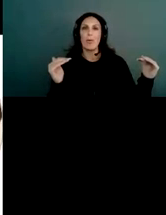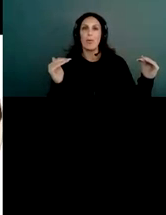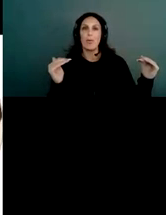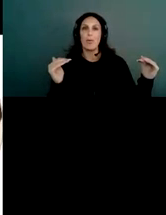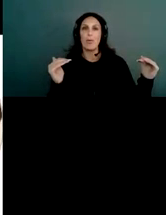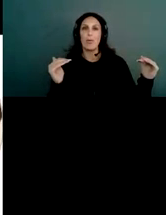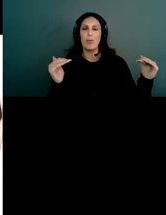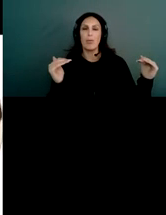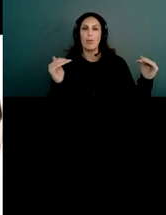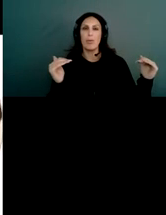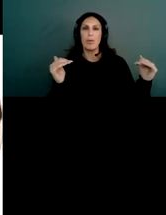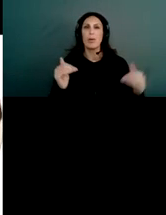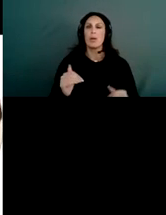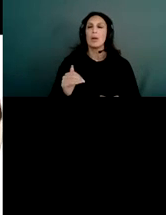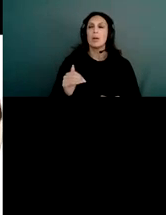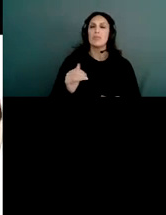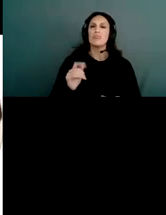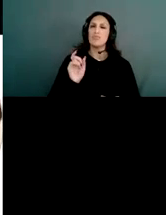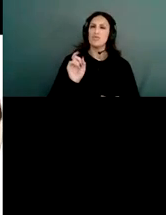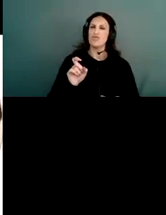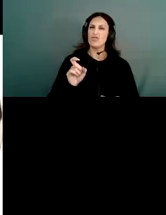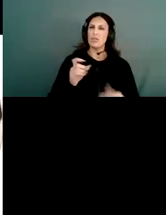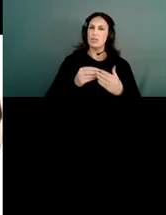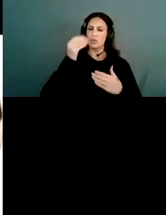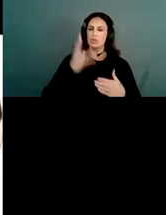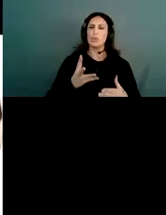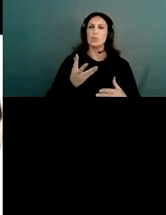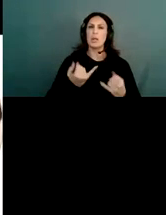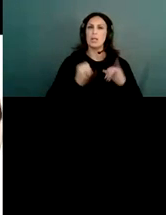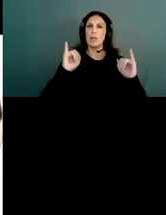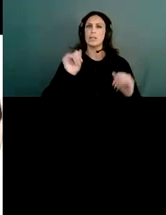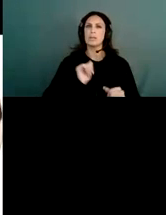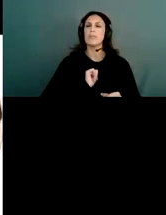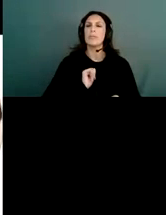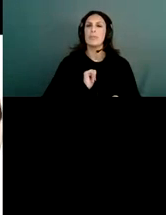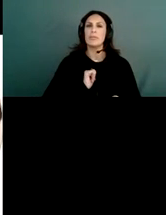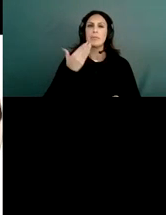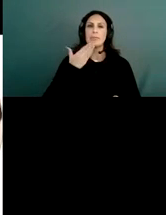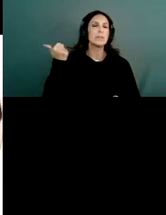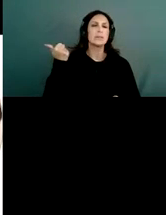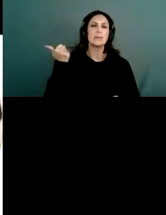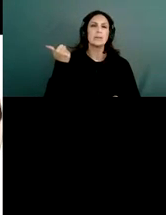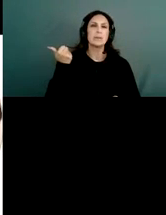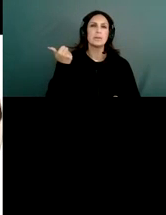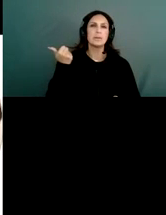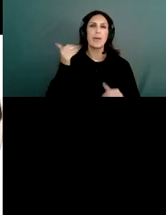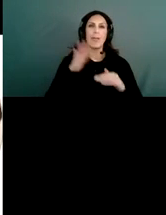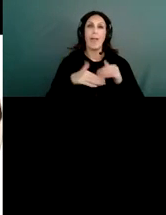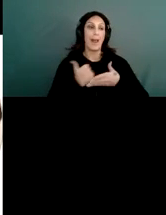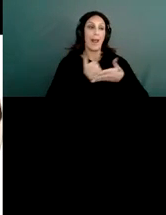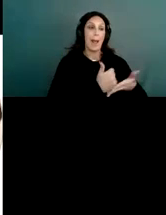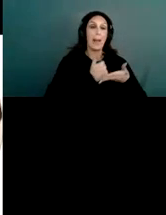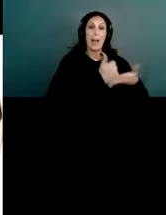independently without adult input. This ensures that the ability level is adapted to